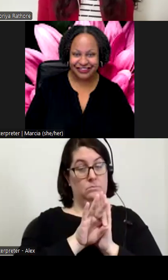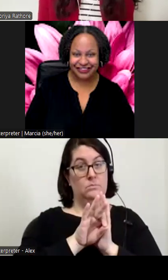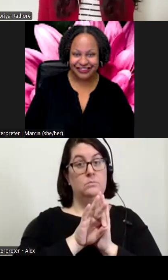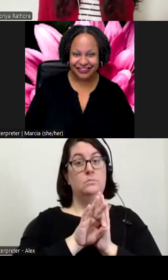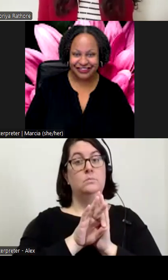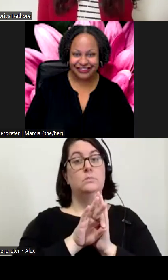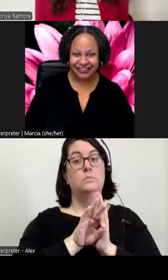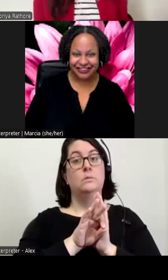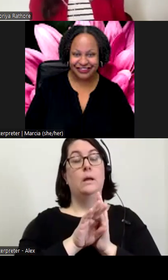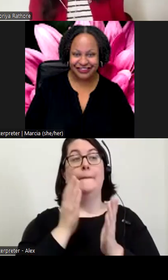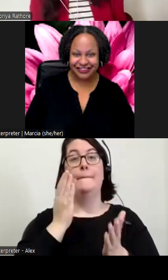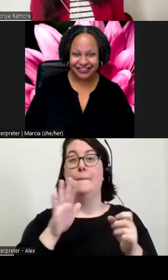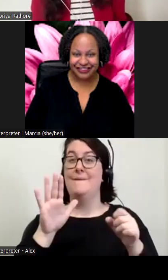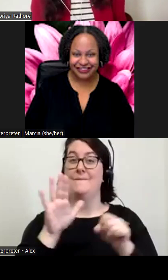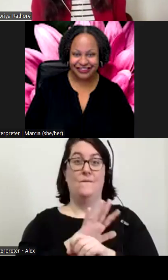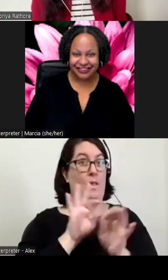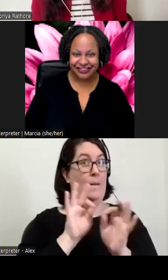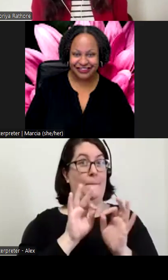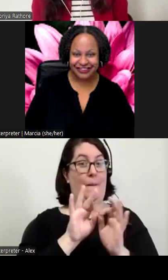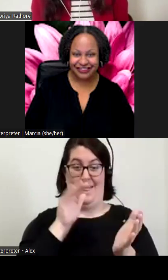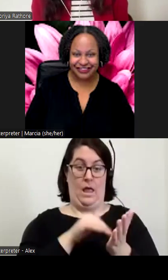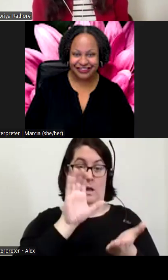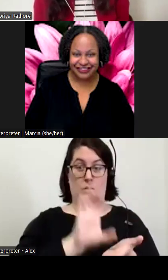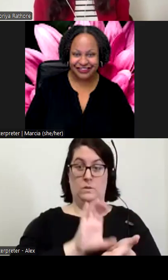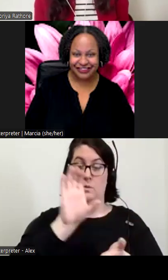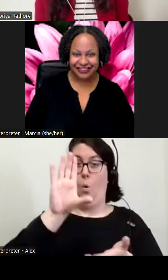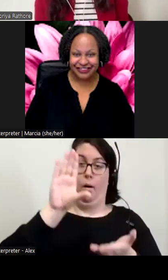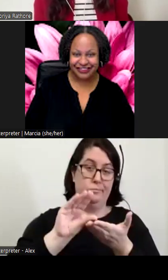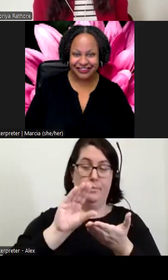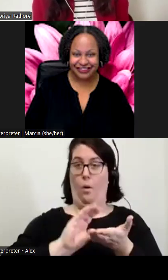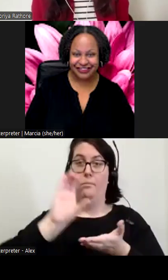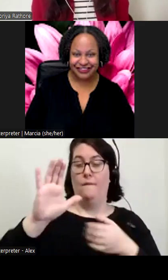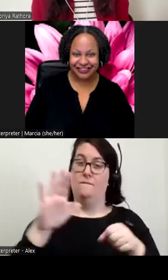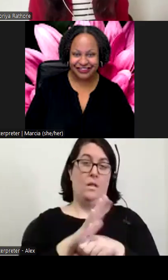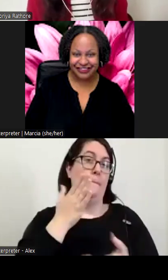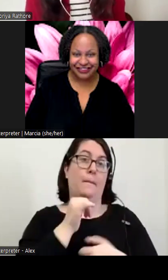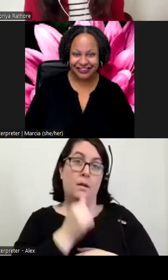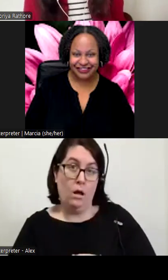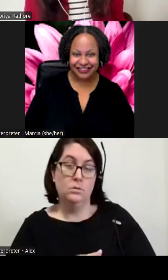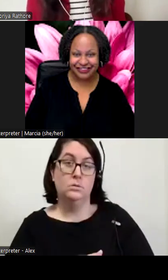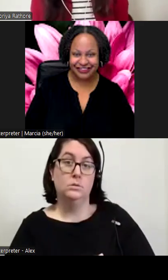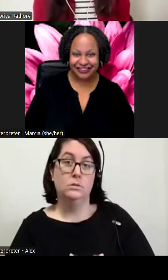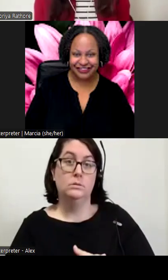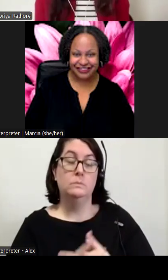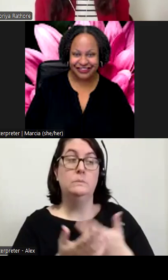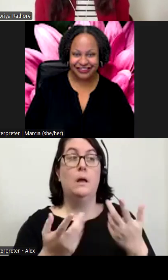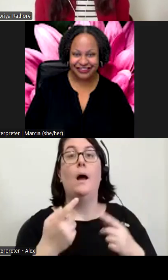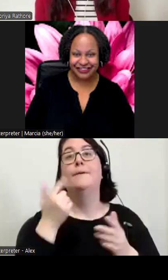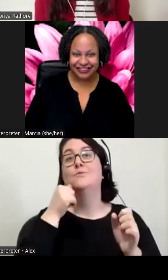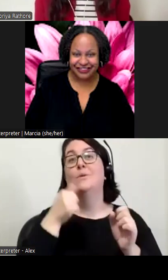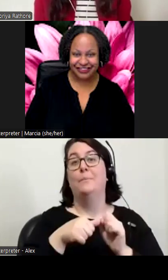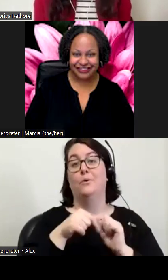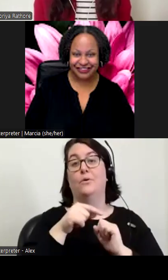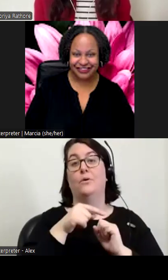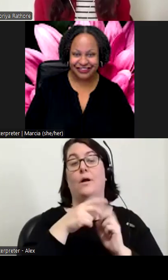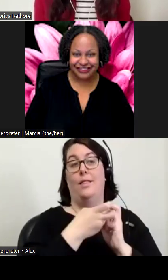not receive the full amount that you've asked for. You might receive some or most of that amount because the panels are